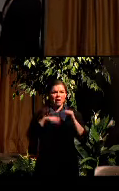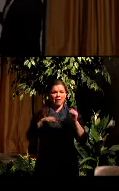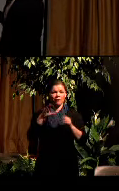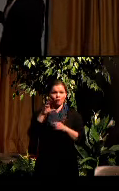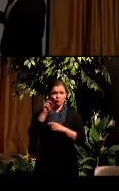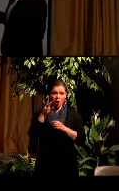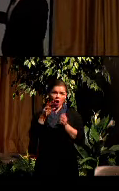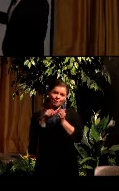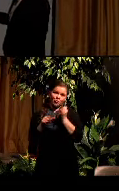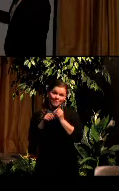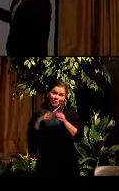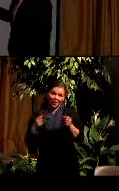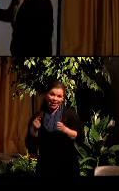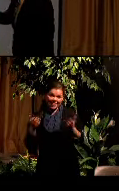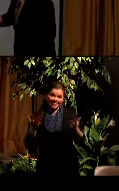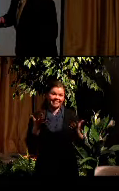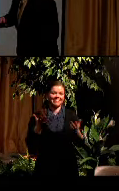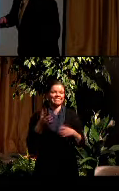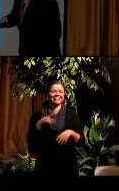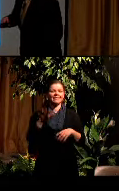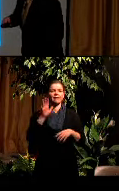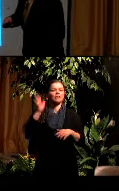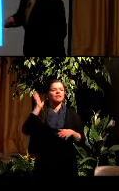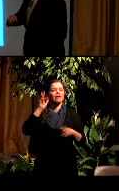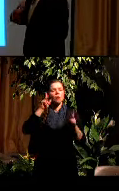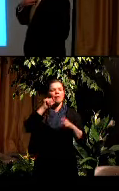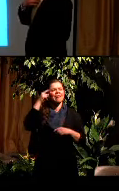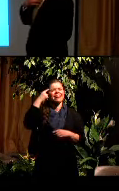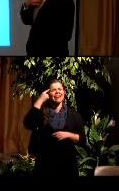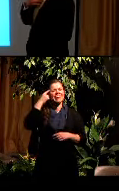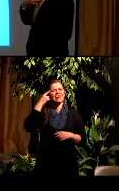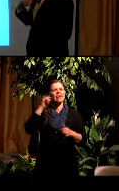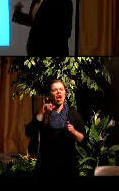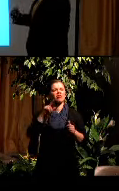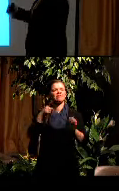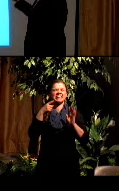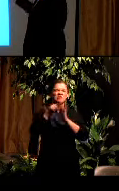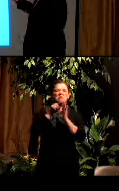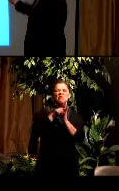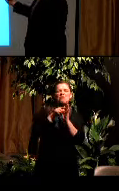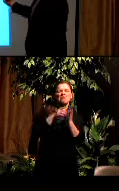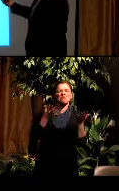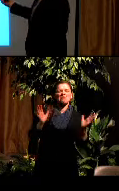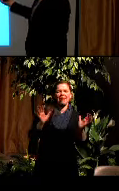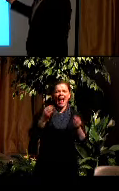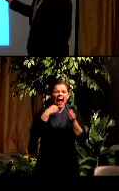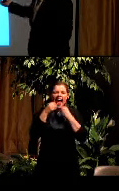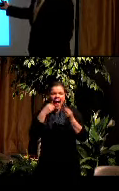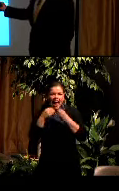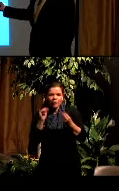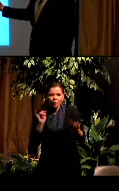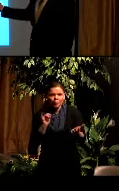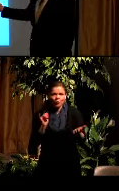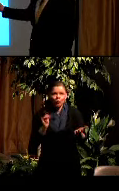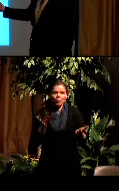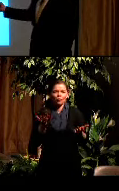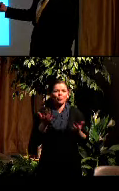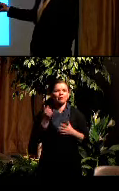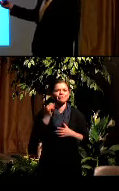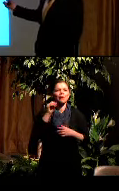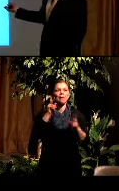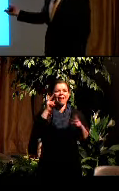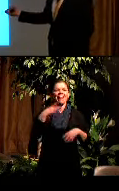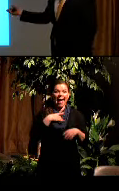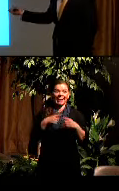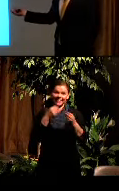a pest, except people don't eat crow. At least I try not to eat crow. Back then, people ate passenger pigeon.